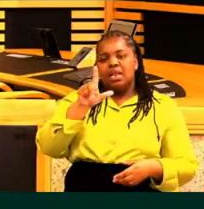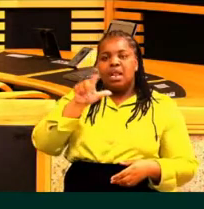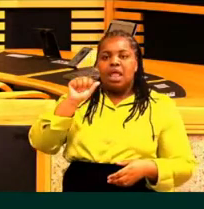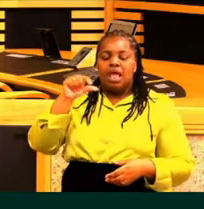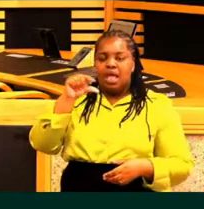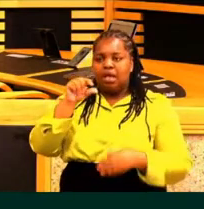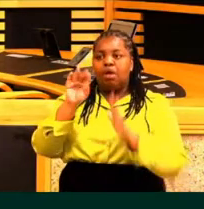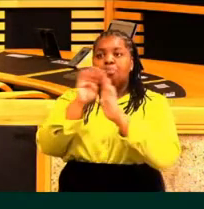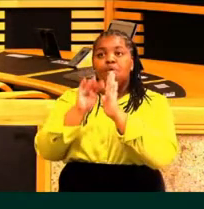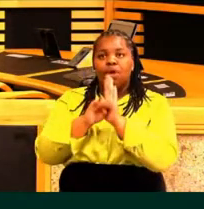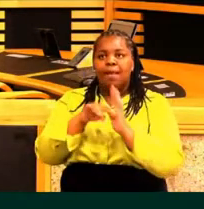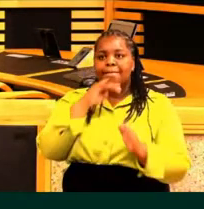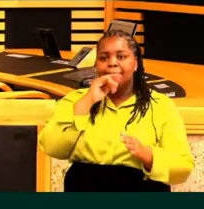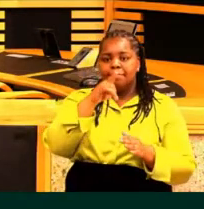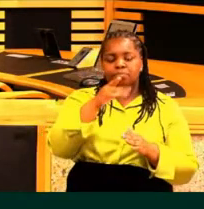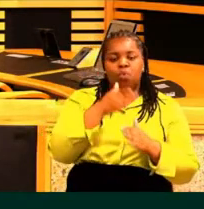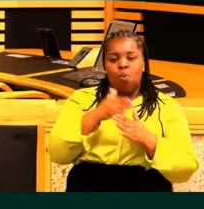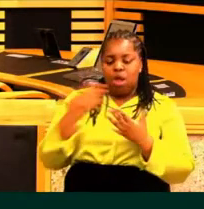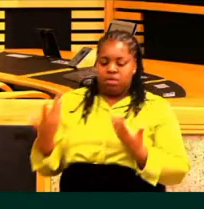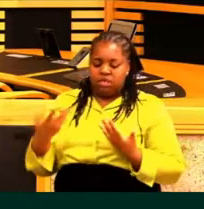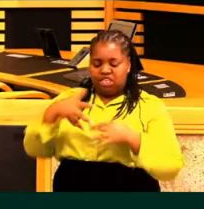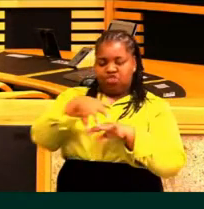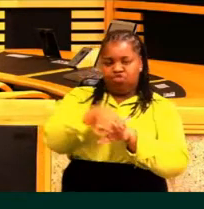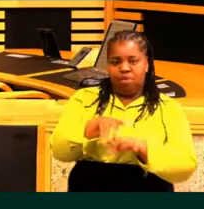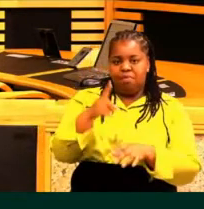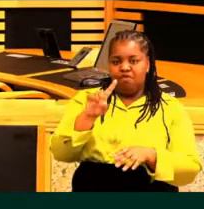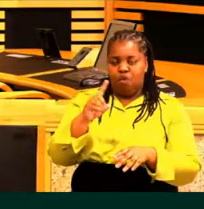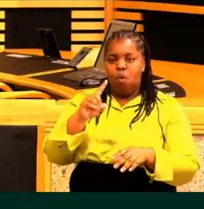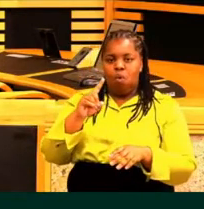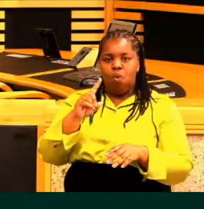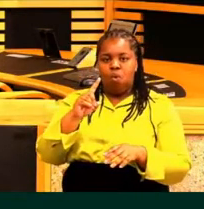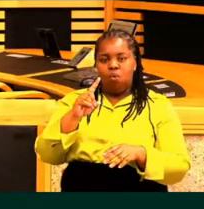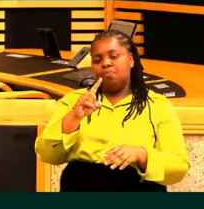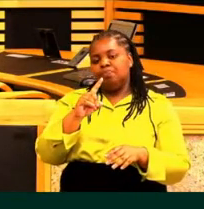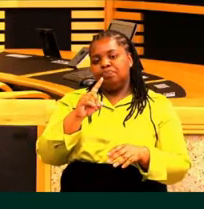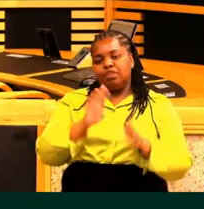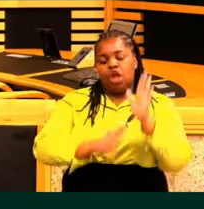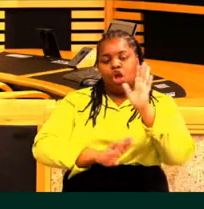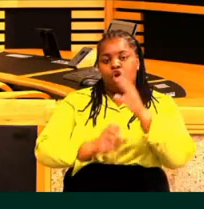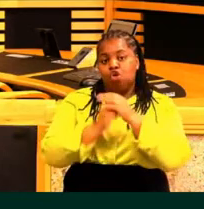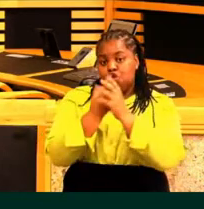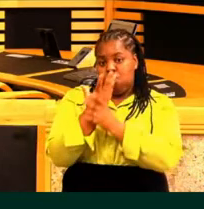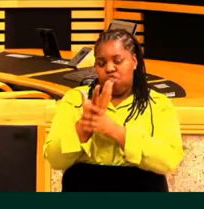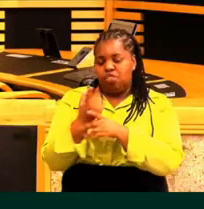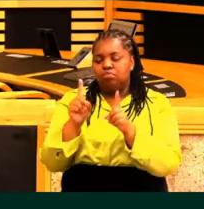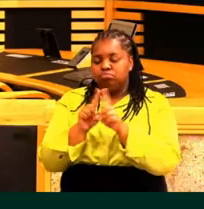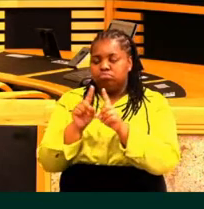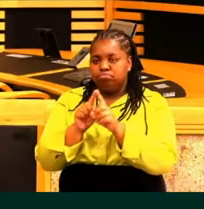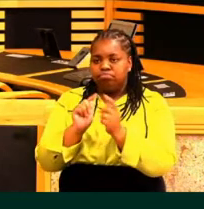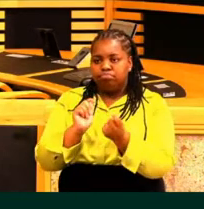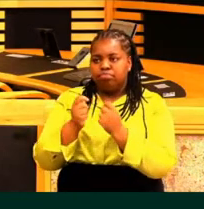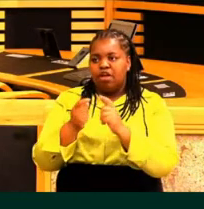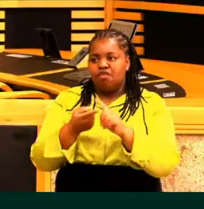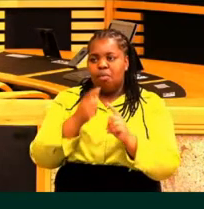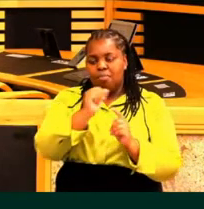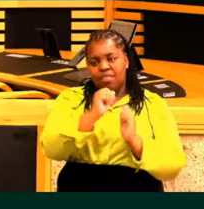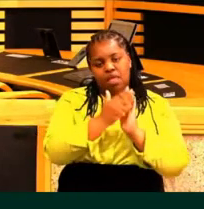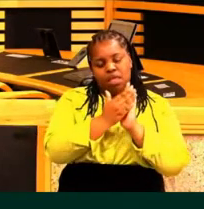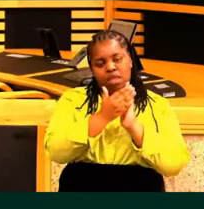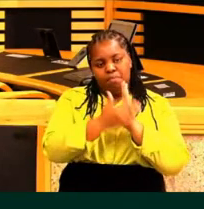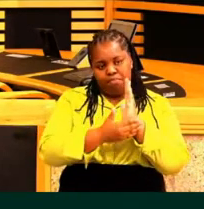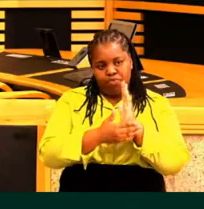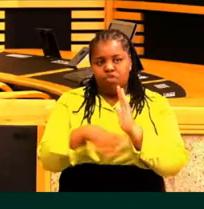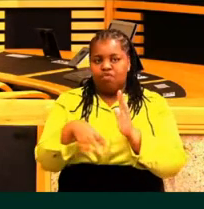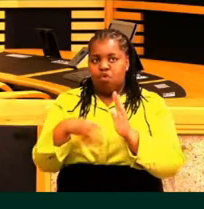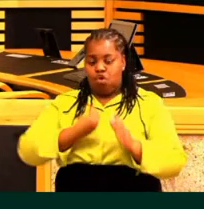which are work stream on inclusive growth redistribution and transformation on behalf of the youth sector